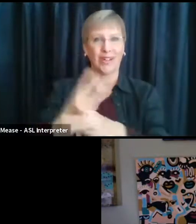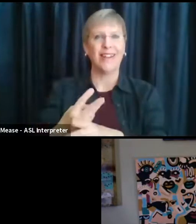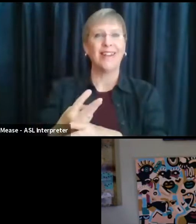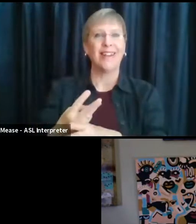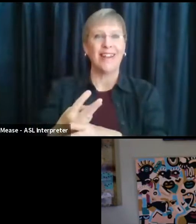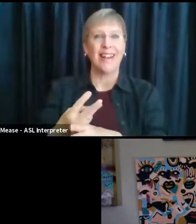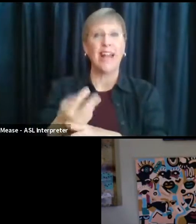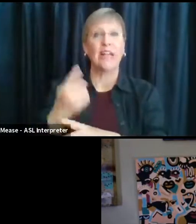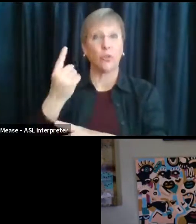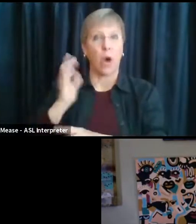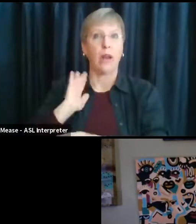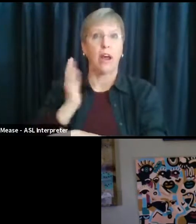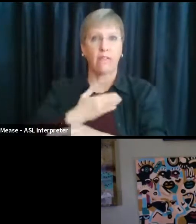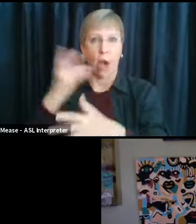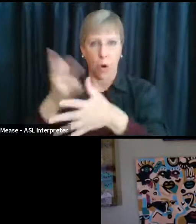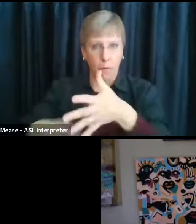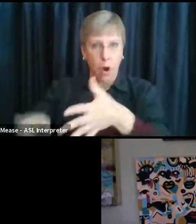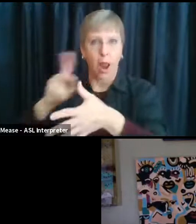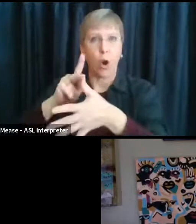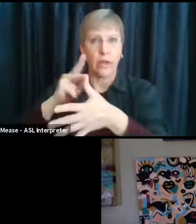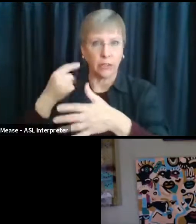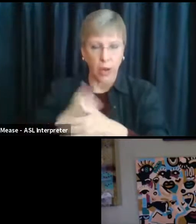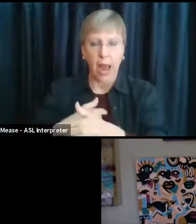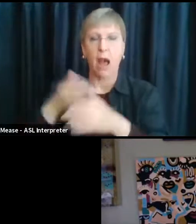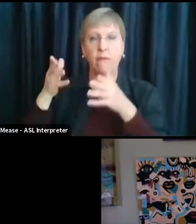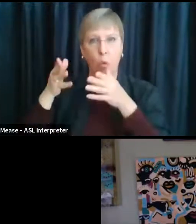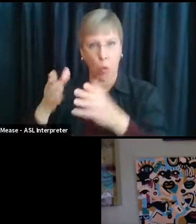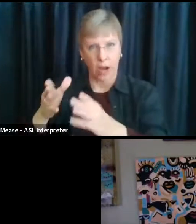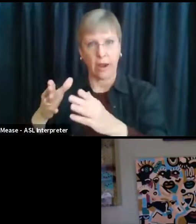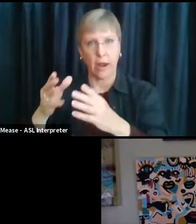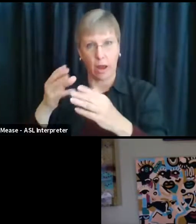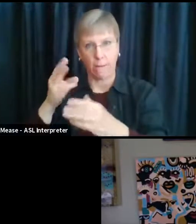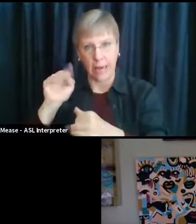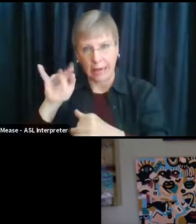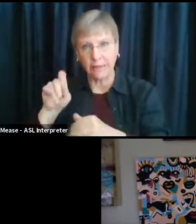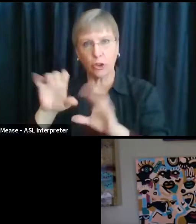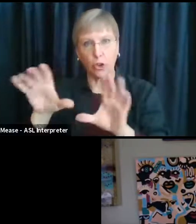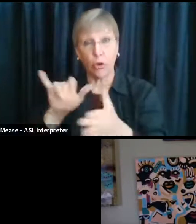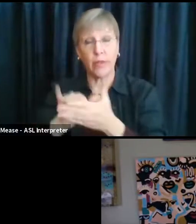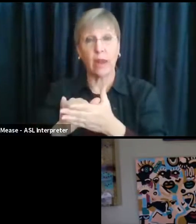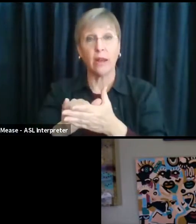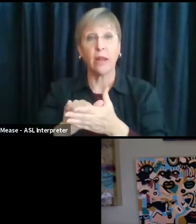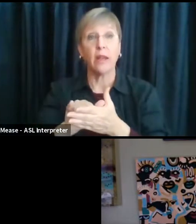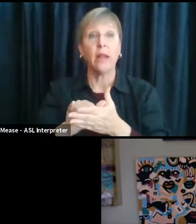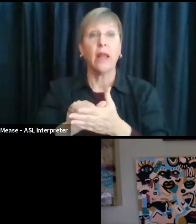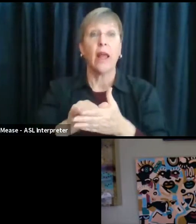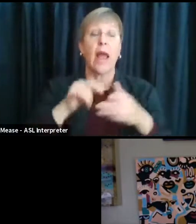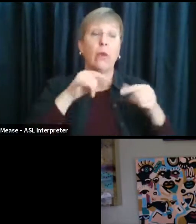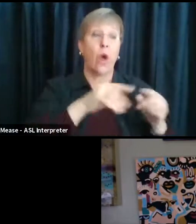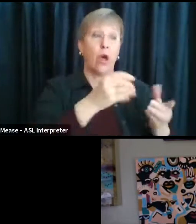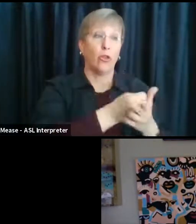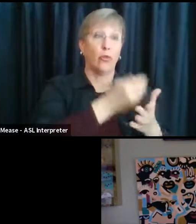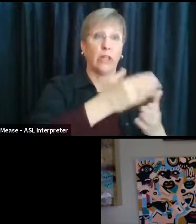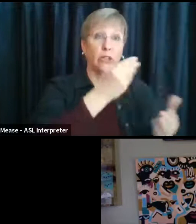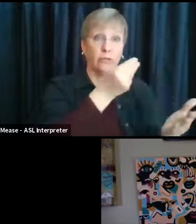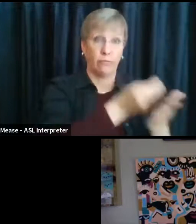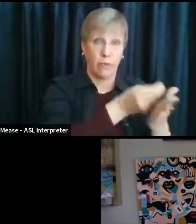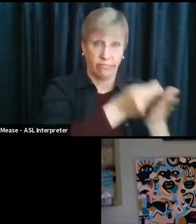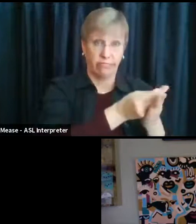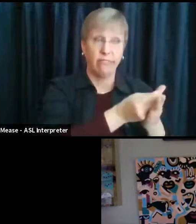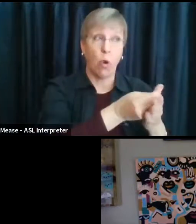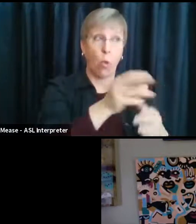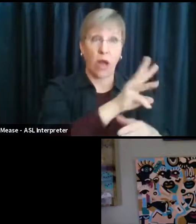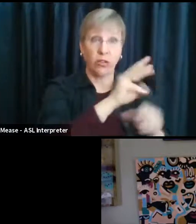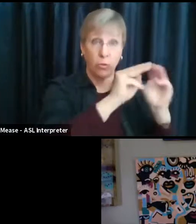our priorities. We have the means to do it. And well, the rich funded Western museum, their